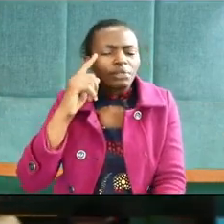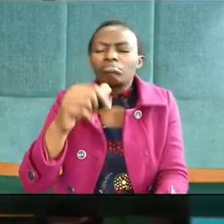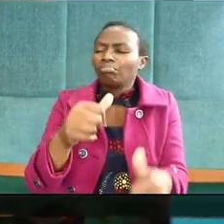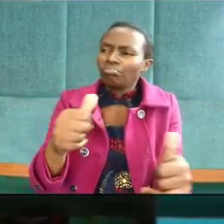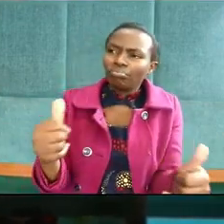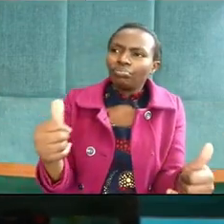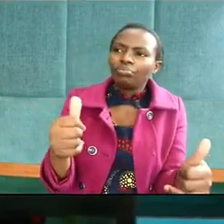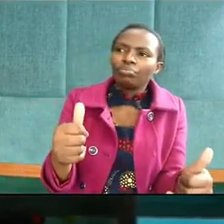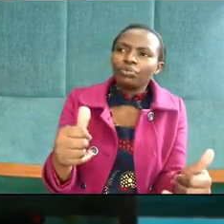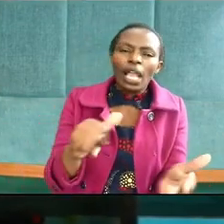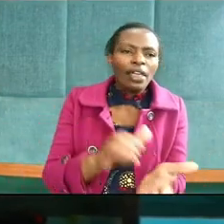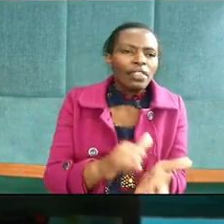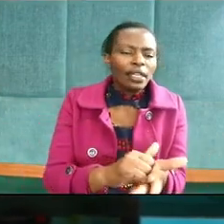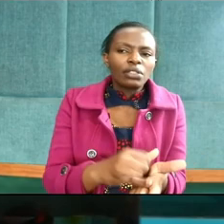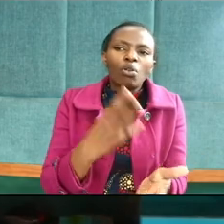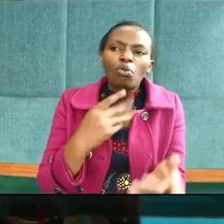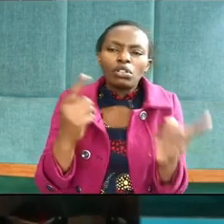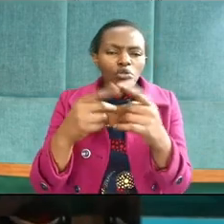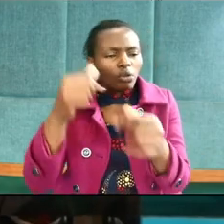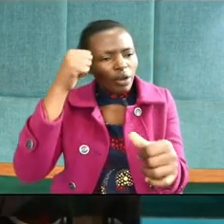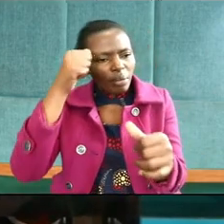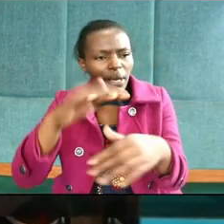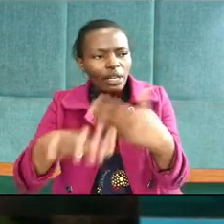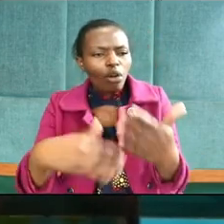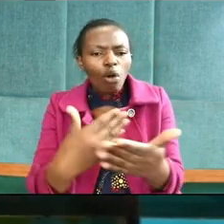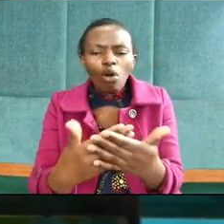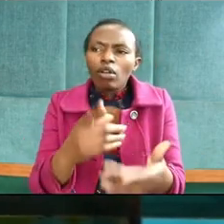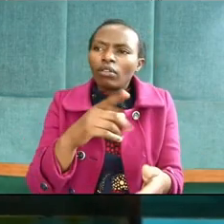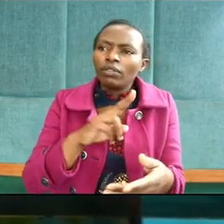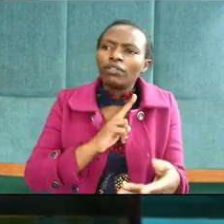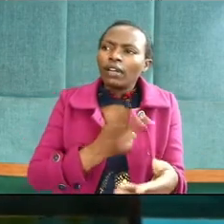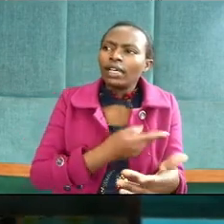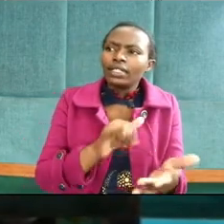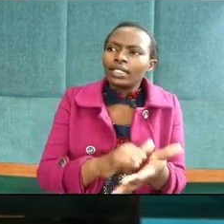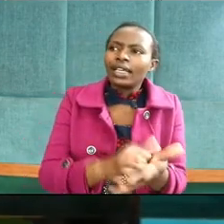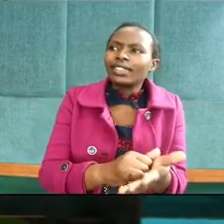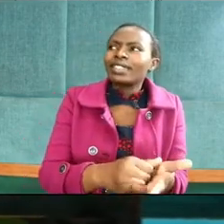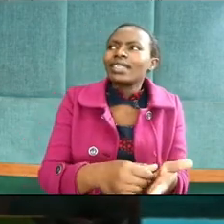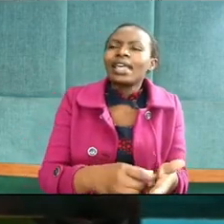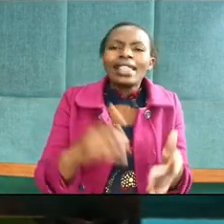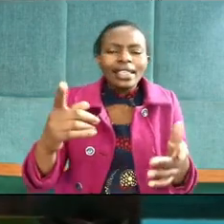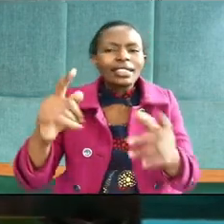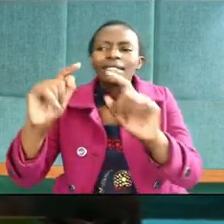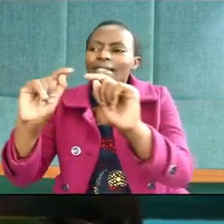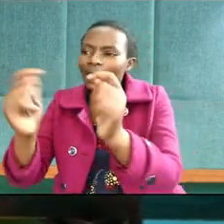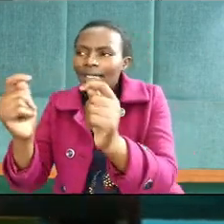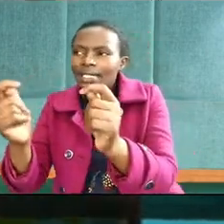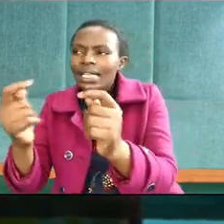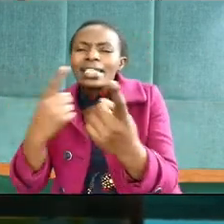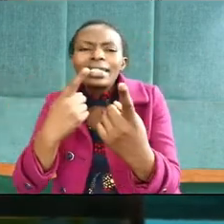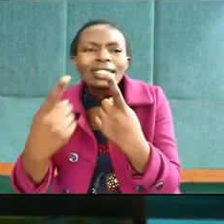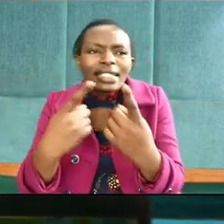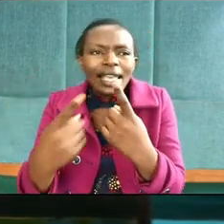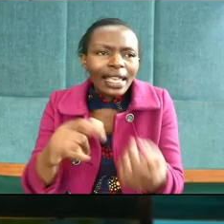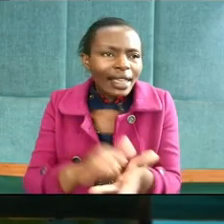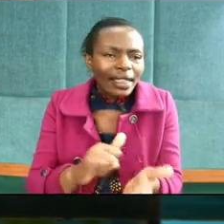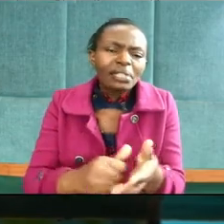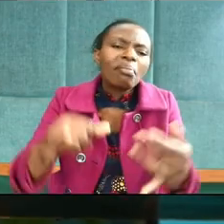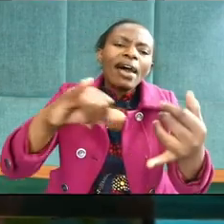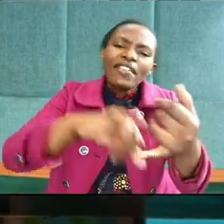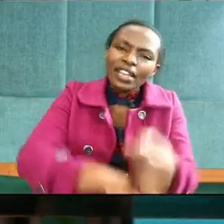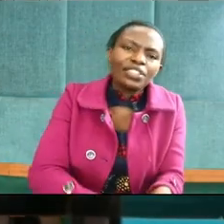I want to remind us that the text is suggesting that